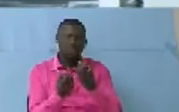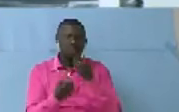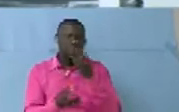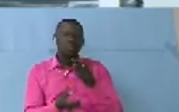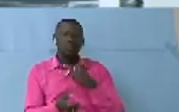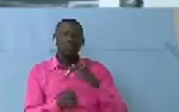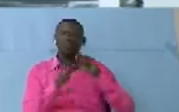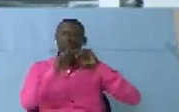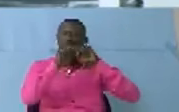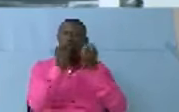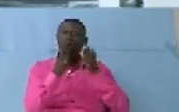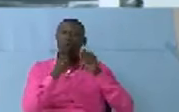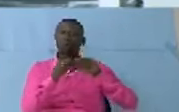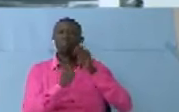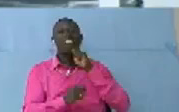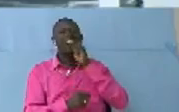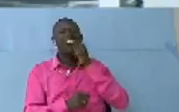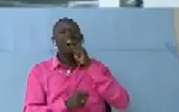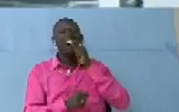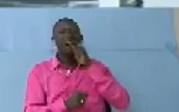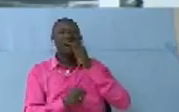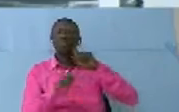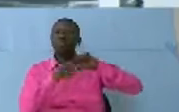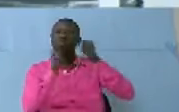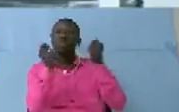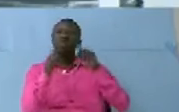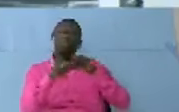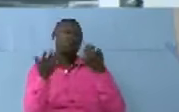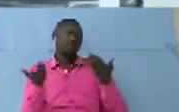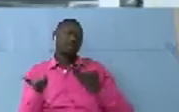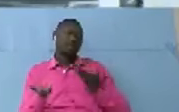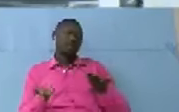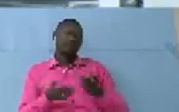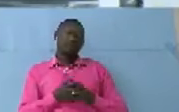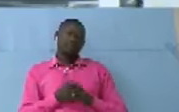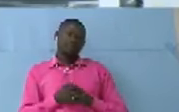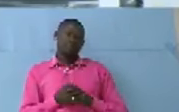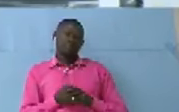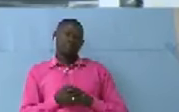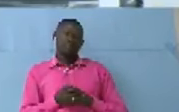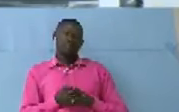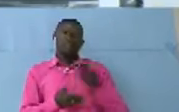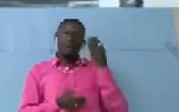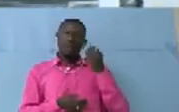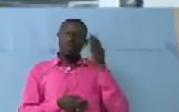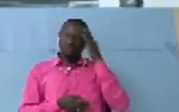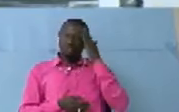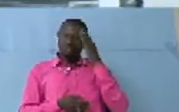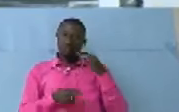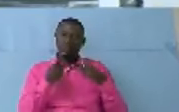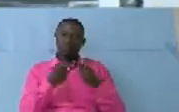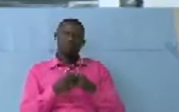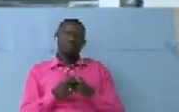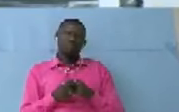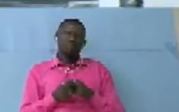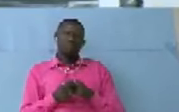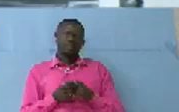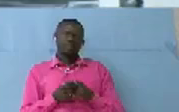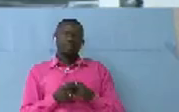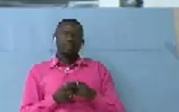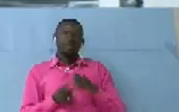how that happened? Yalo no fu kete nyin ba. Ah Kafu Kabiba sambaka when they were taking Kafu. I kai nyin kati e